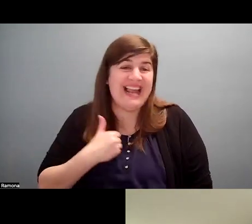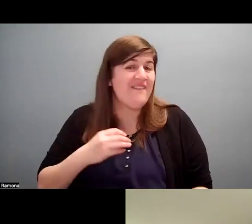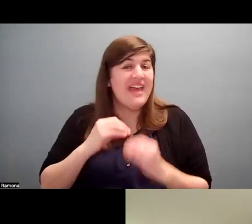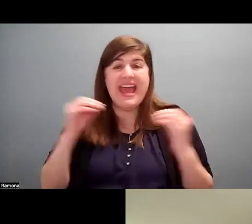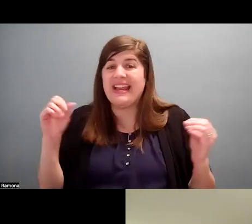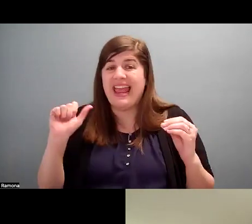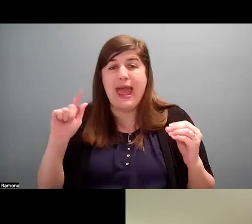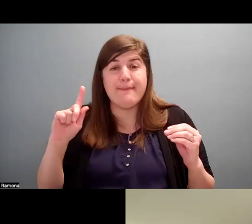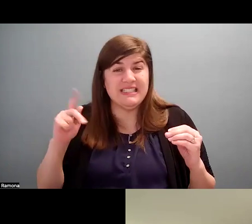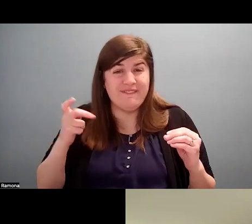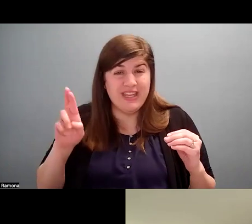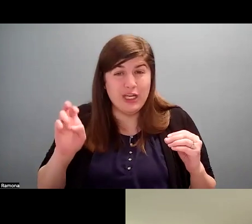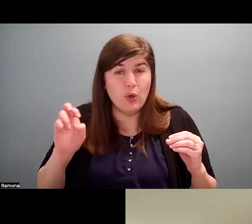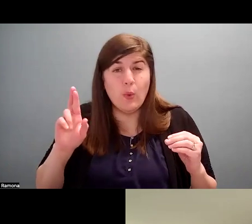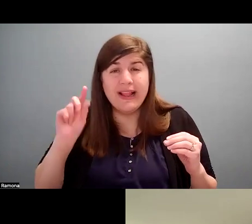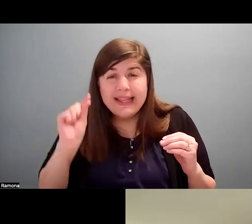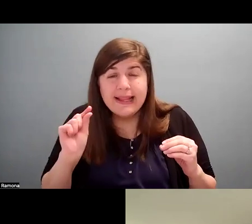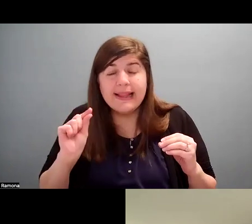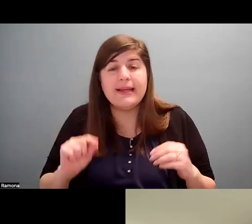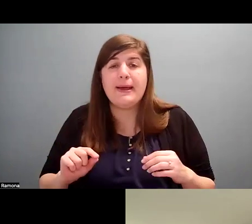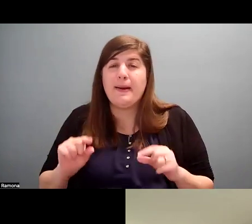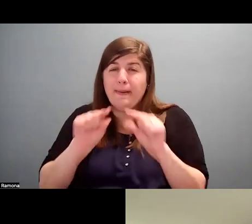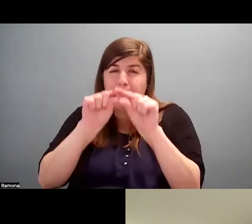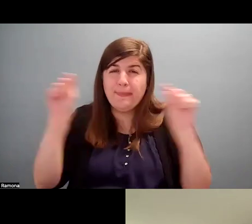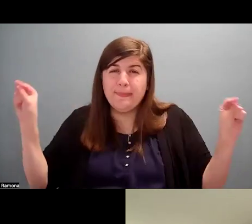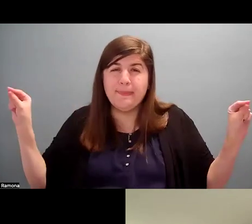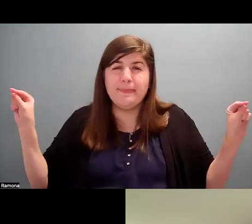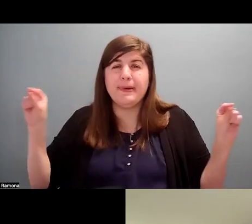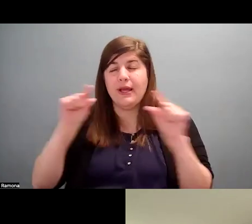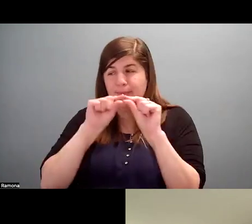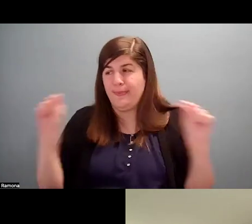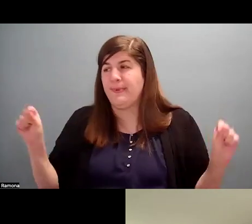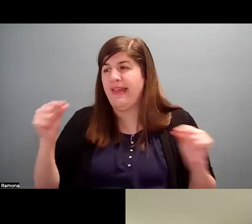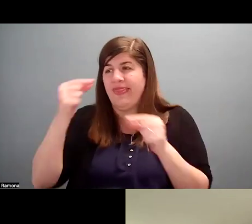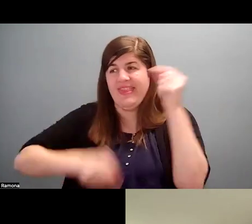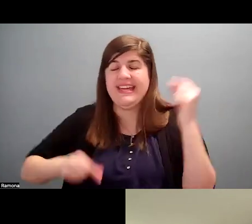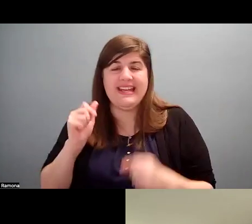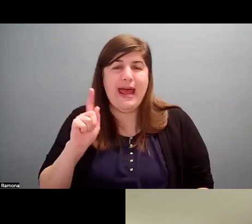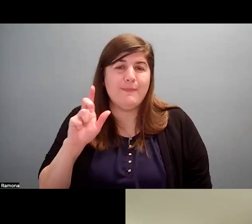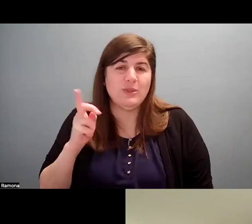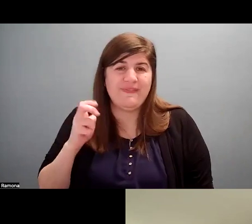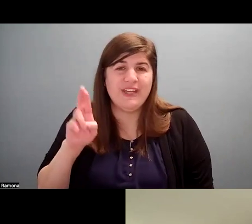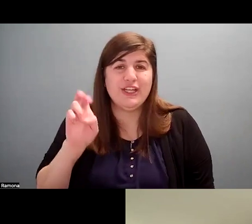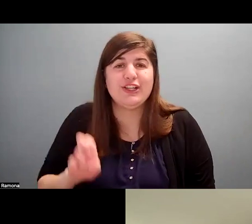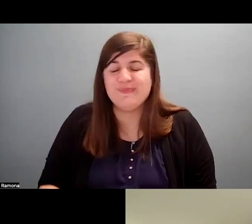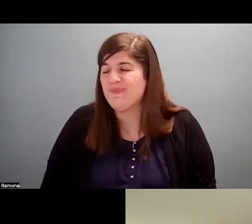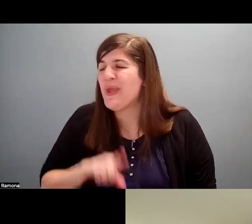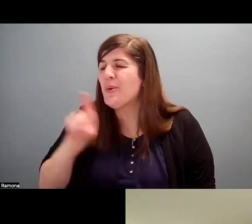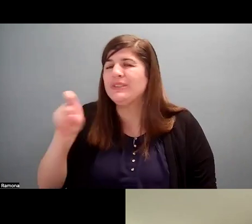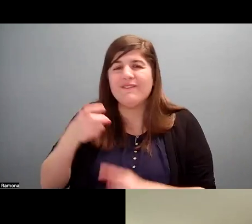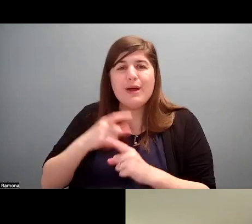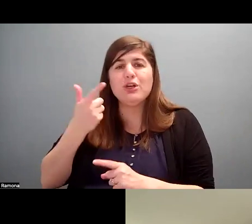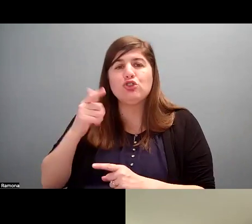Or does it have no atmosphere or just I very think little, it's like very like thin. a really So thin yeah. atmosphere? Okay. We've got a question from grade